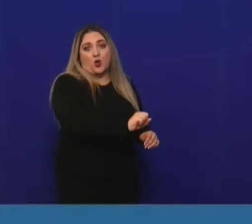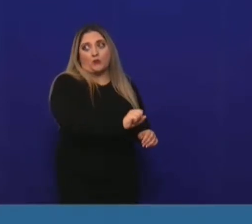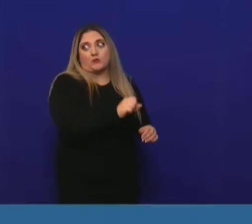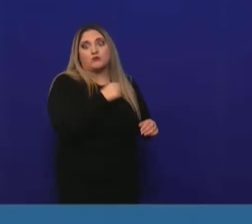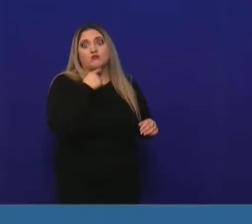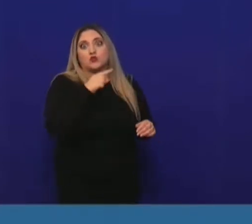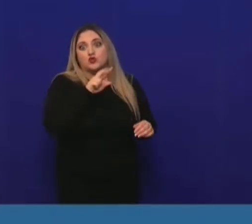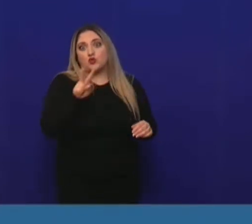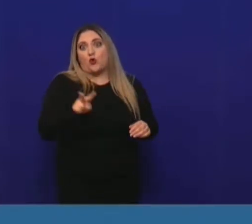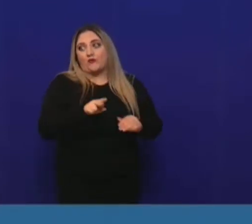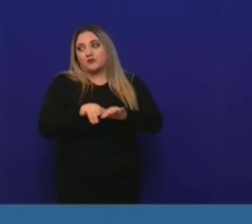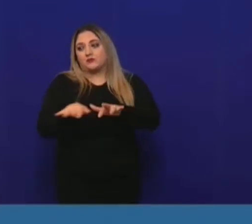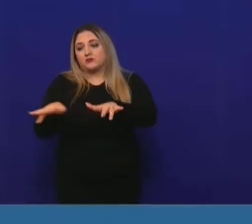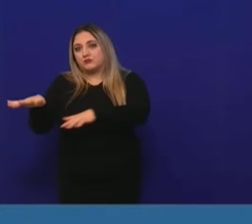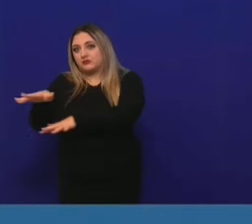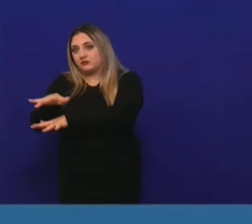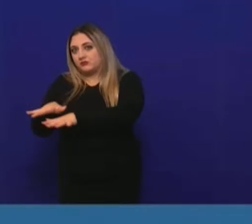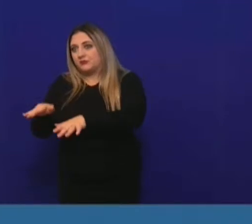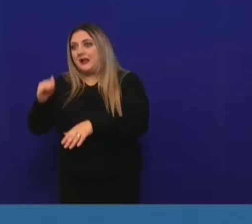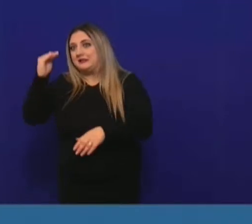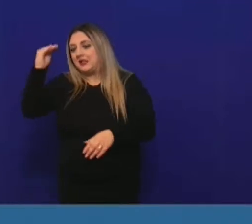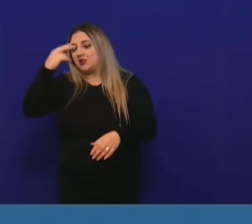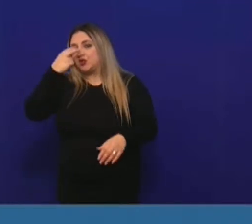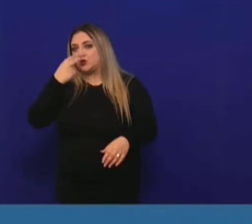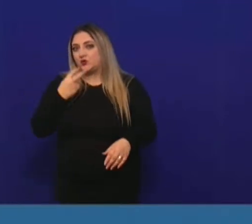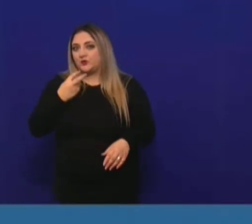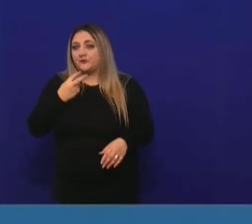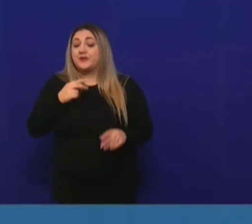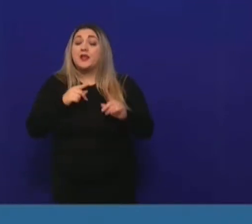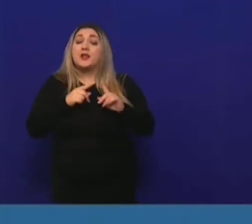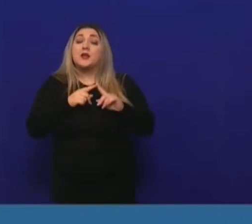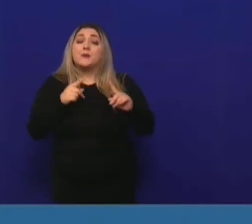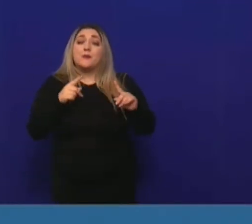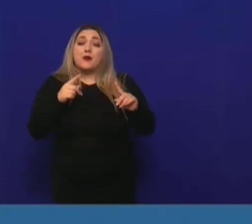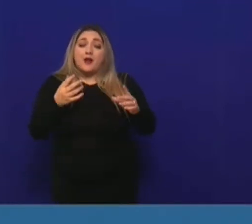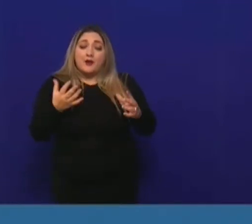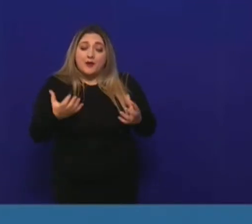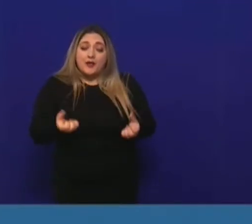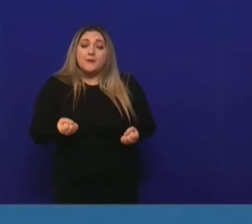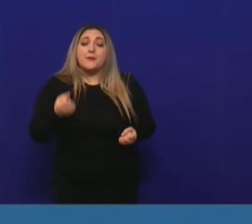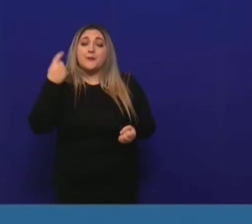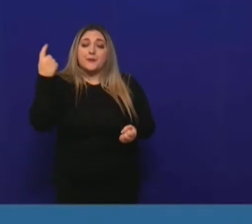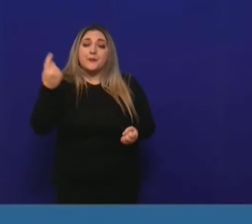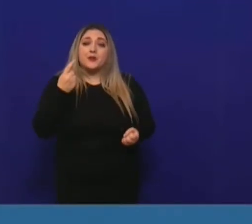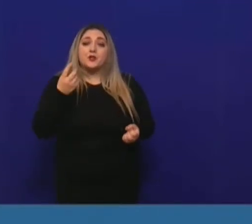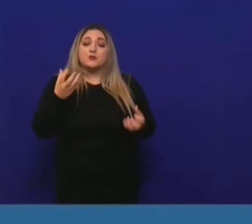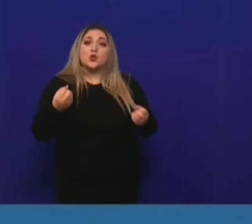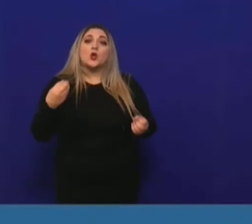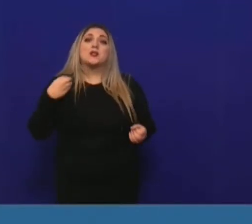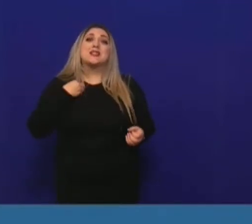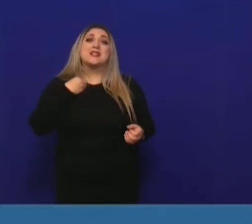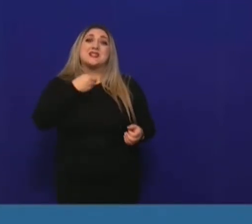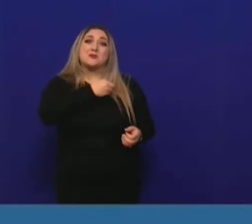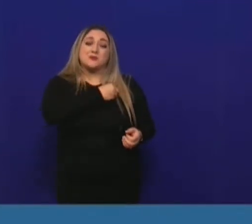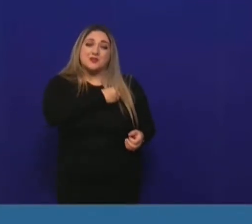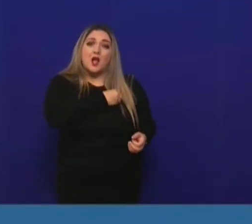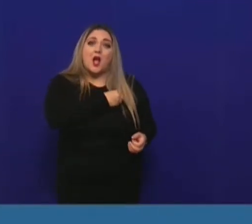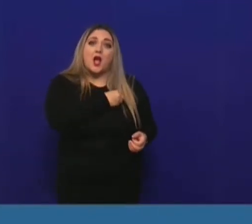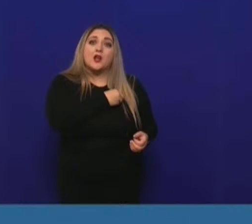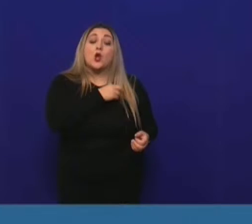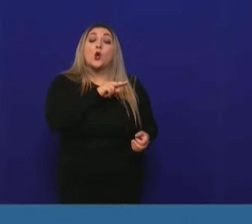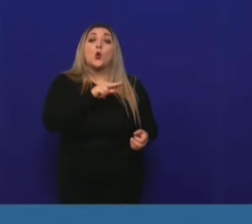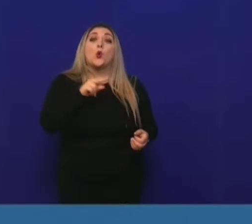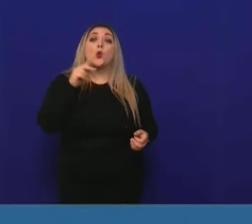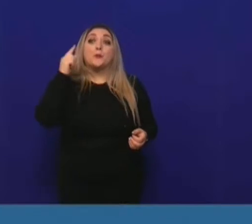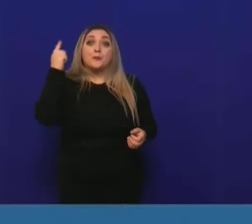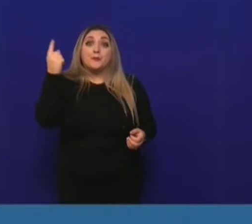fid-dar tal-anzjan. U mbagħad hemm minnhom li qegħdin jieħdu l-kura fil-wards f'Mater Dei, u mbagħad hemm minnhom li għandhom bżonn kura